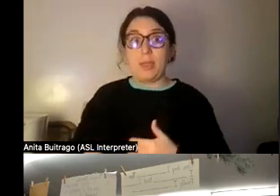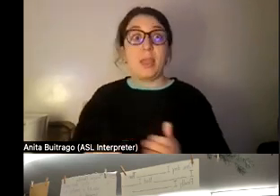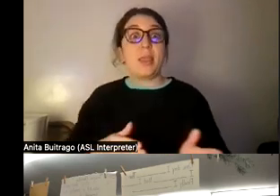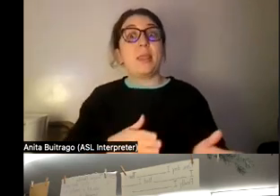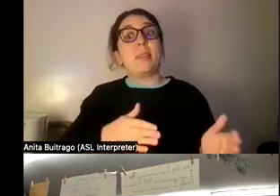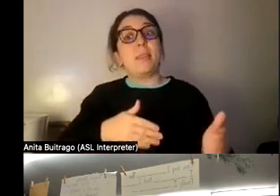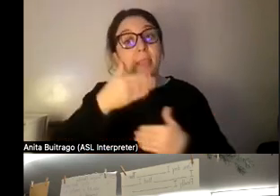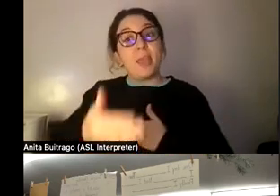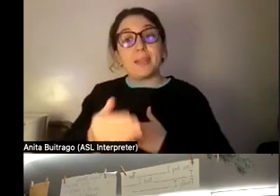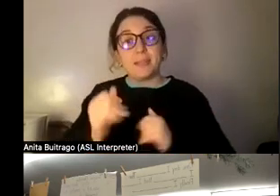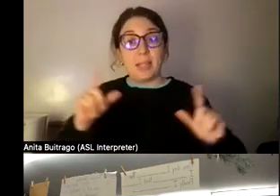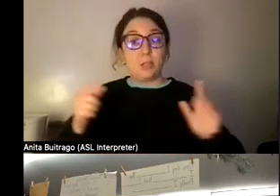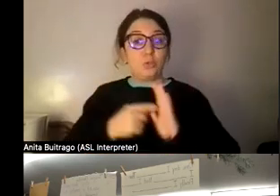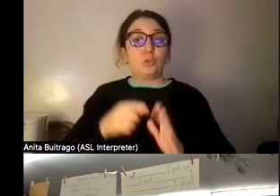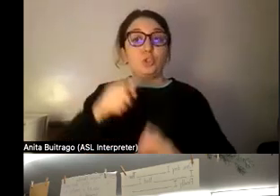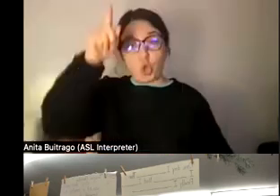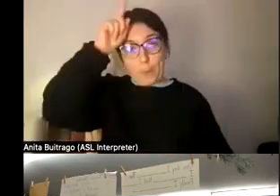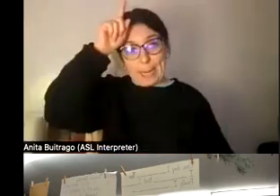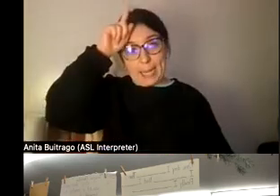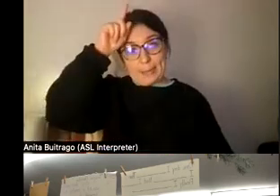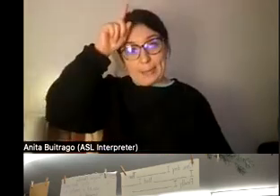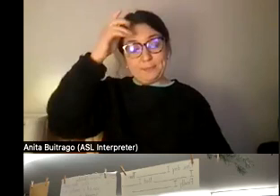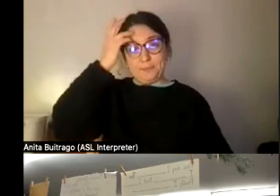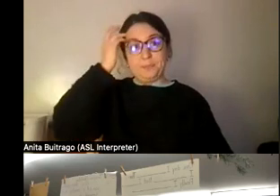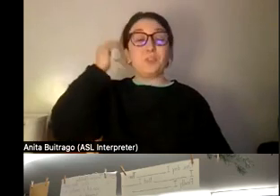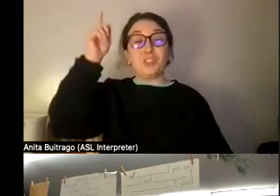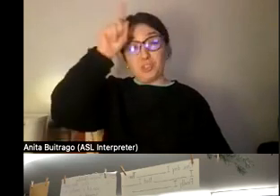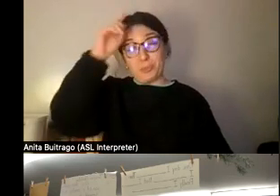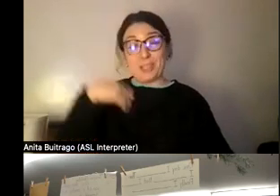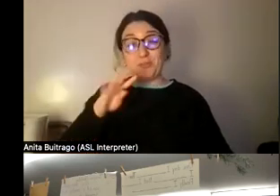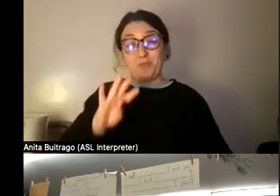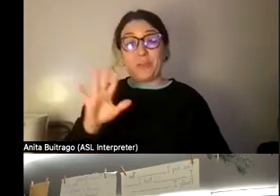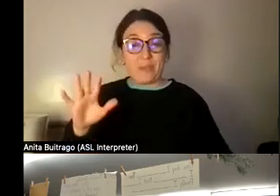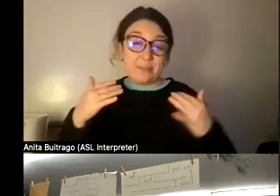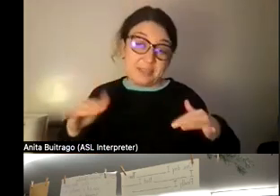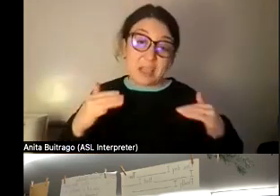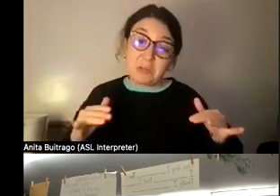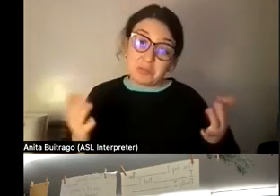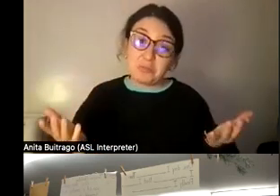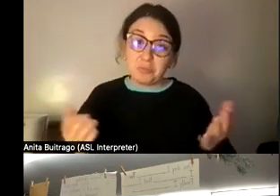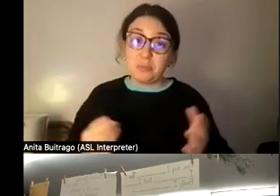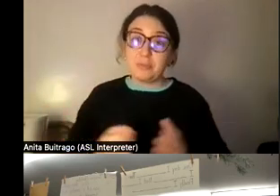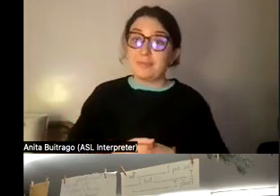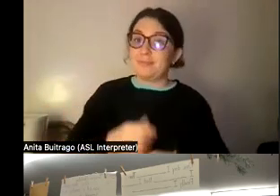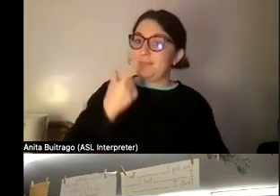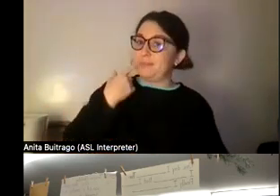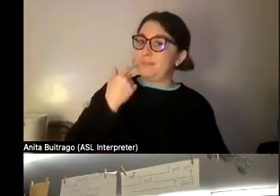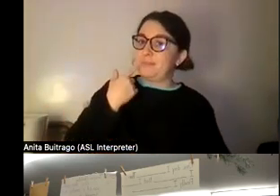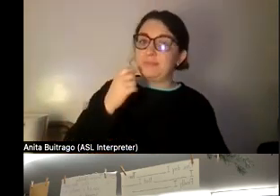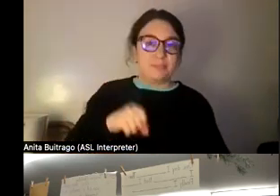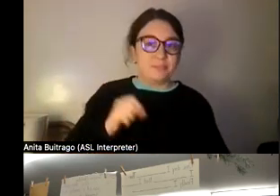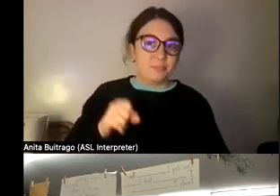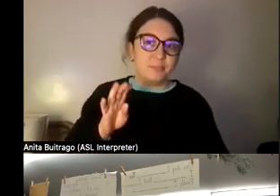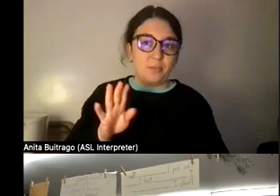German. Same thing, and German actually has 45 sounds. We were Yeah, 45 sounds and 17